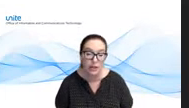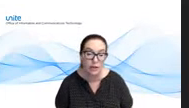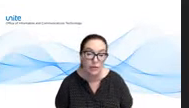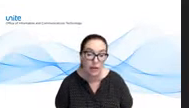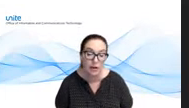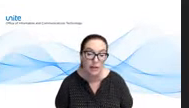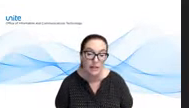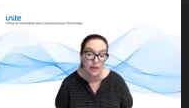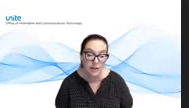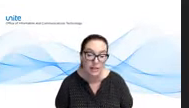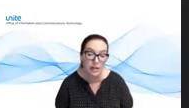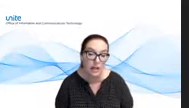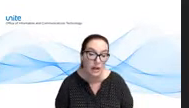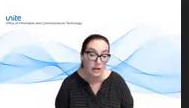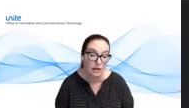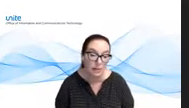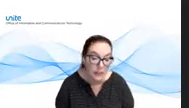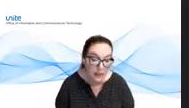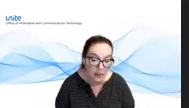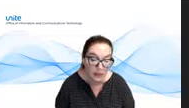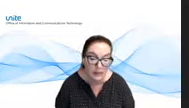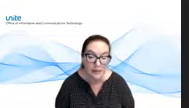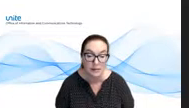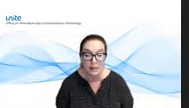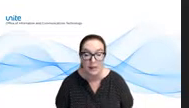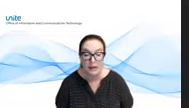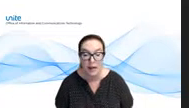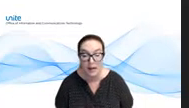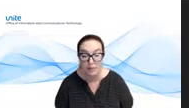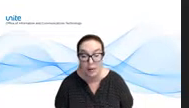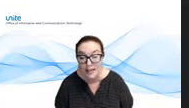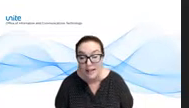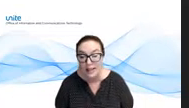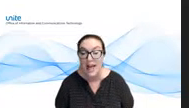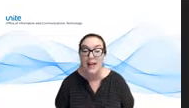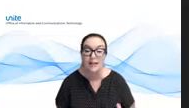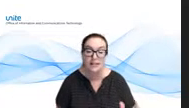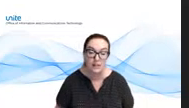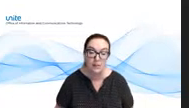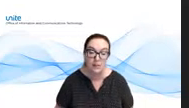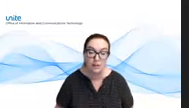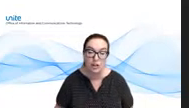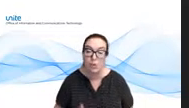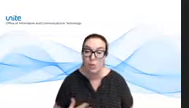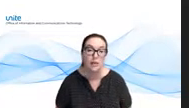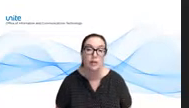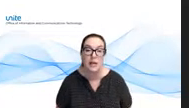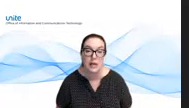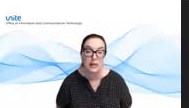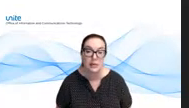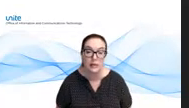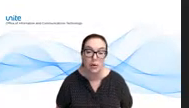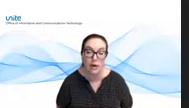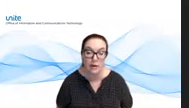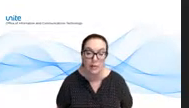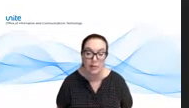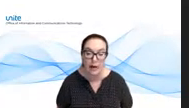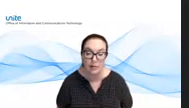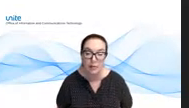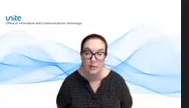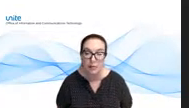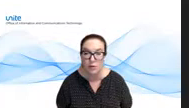areas, which include security, technology, multilingualism, branding, and accessibility. So we wanted to make it easy.